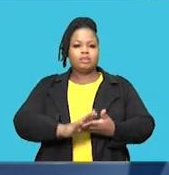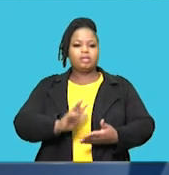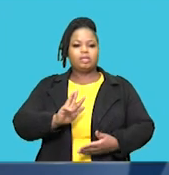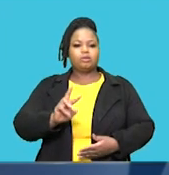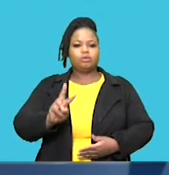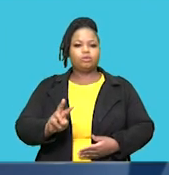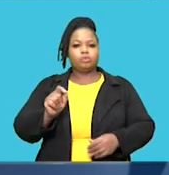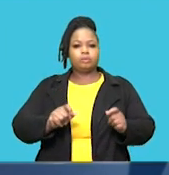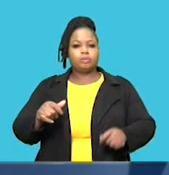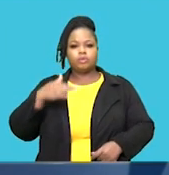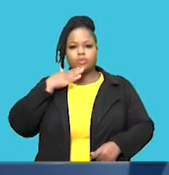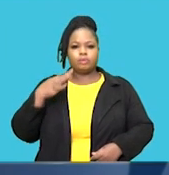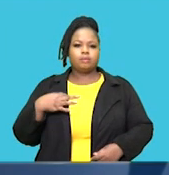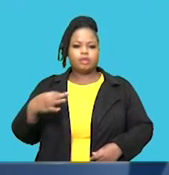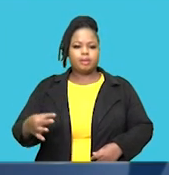1,230,092 applications.